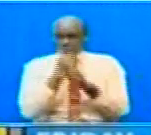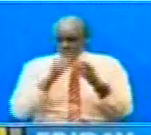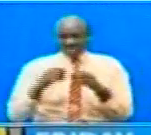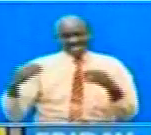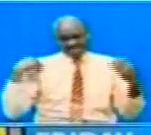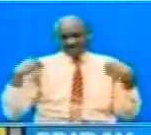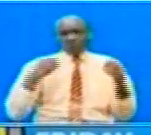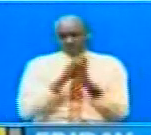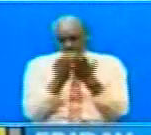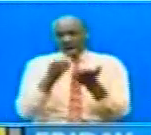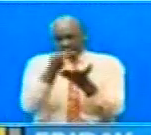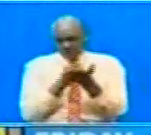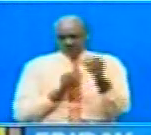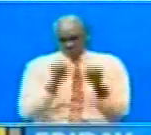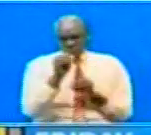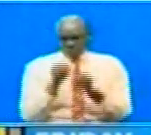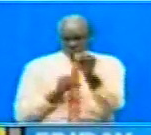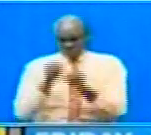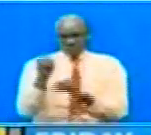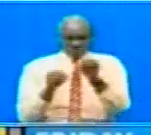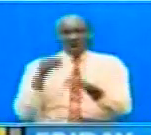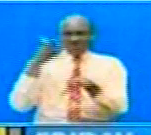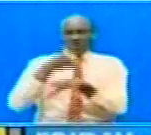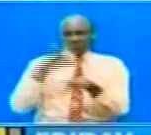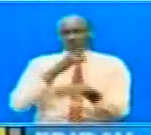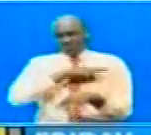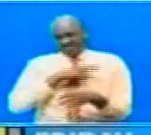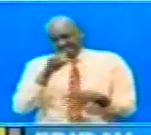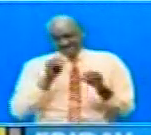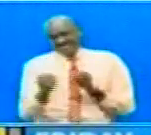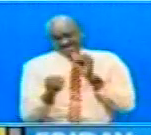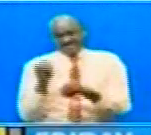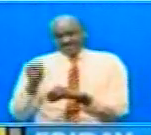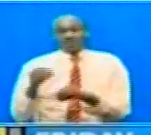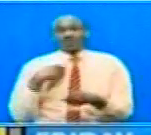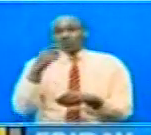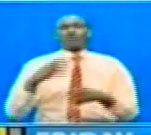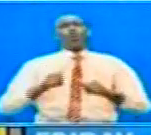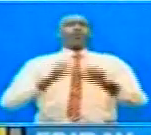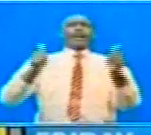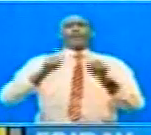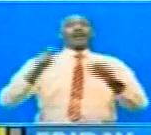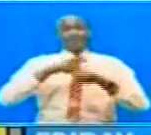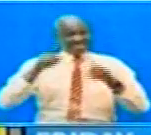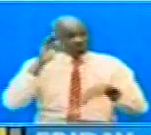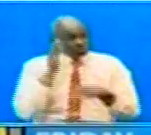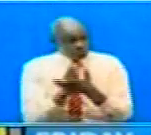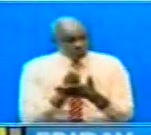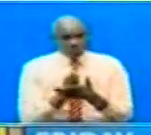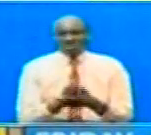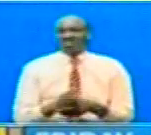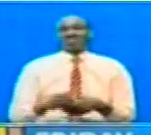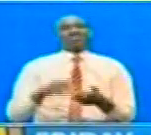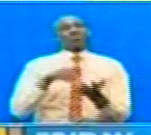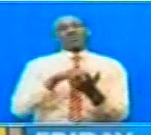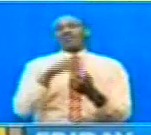with the books of accounts, declaring false profits to betray Mumias as a healthy company, when in fact, it was in dire straits.